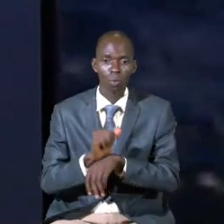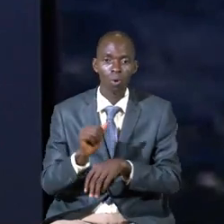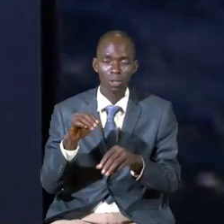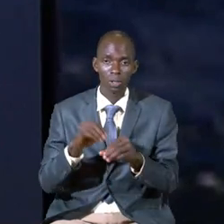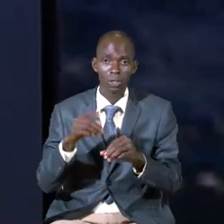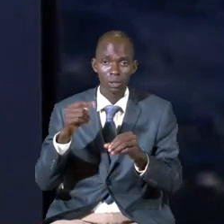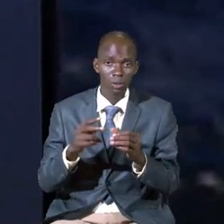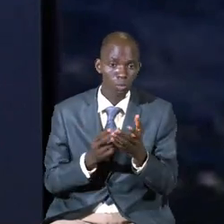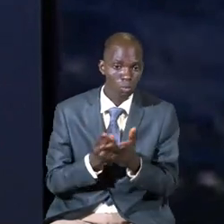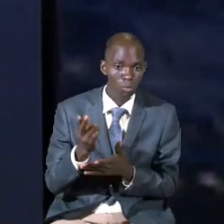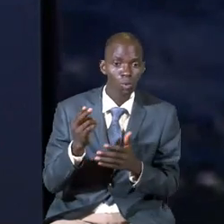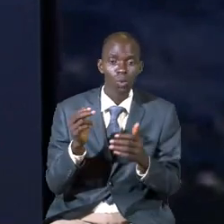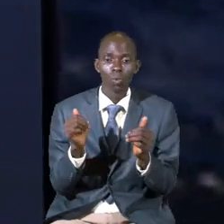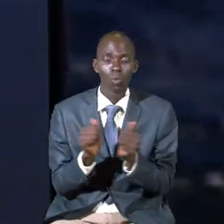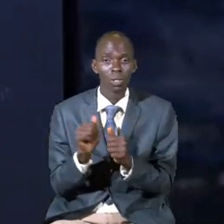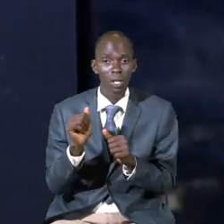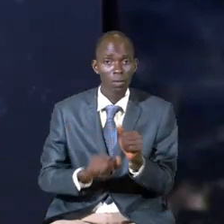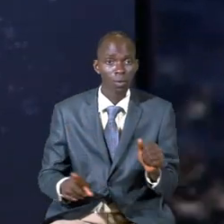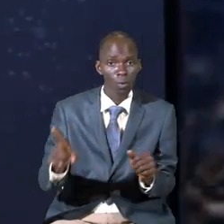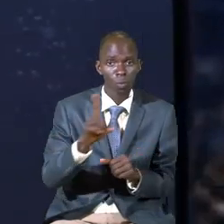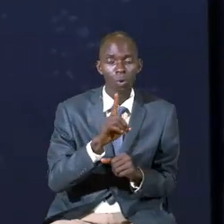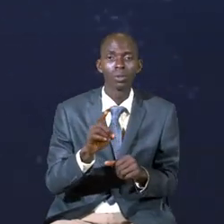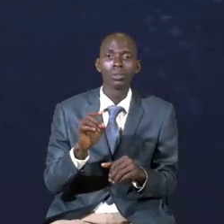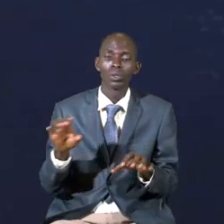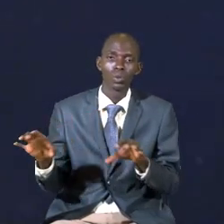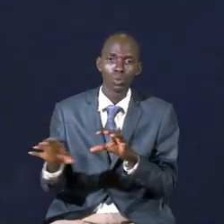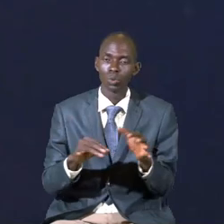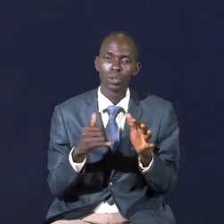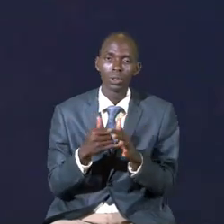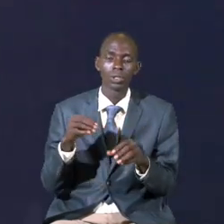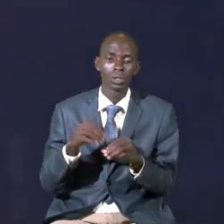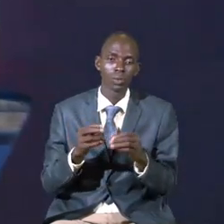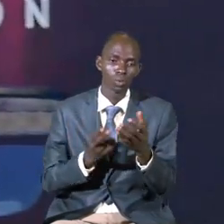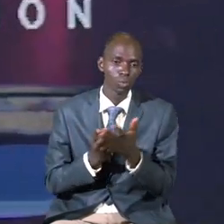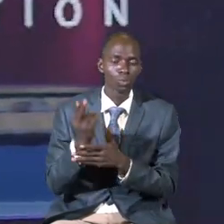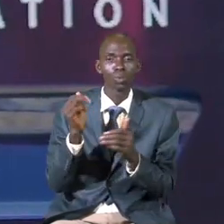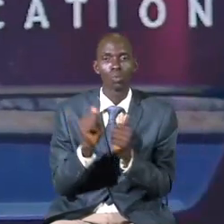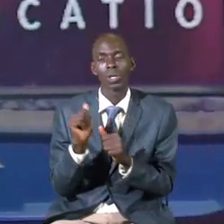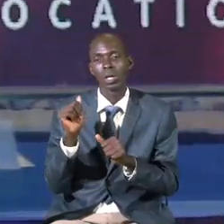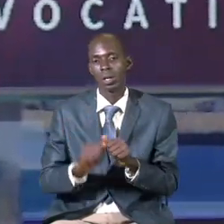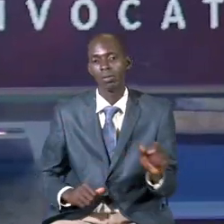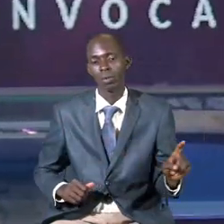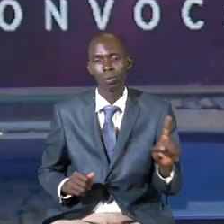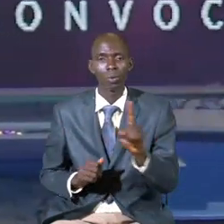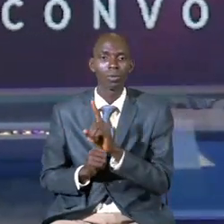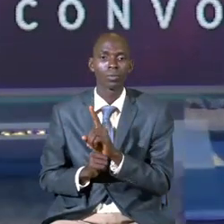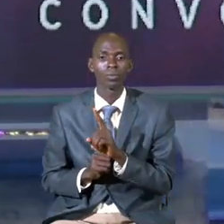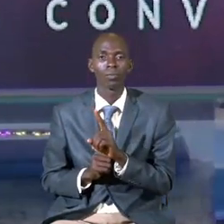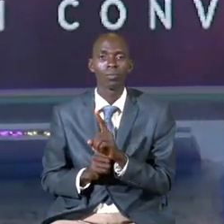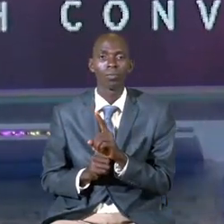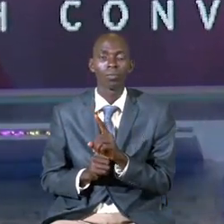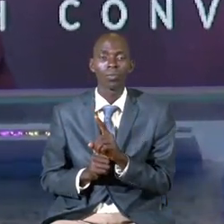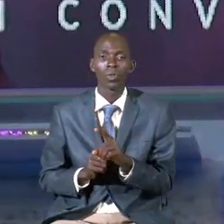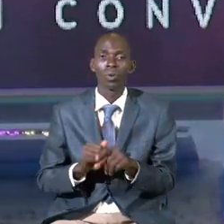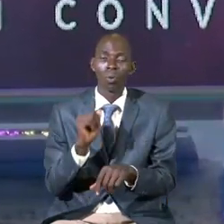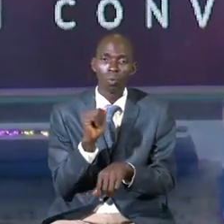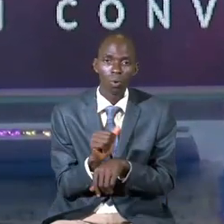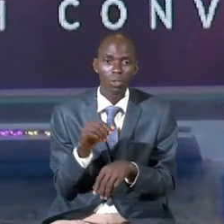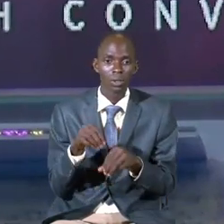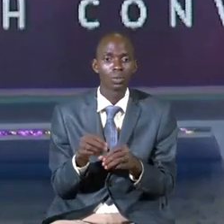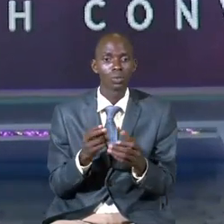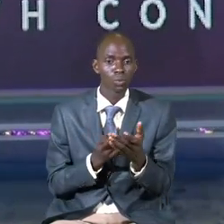anyone deal in truth with everyone deal in truth